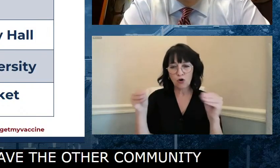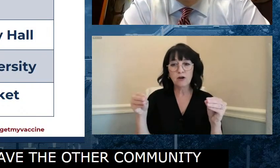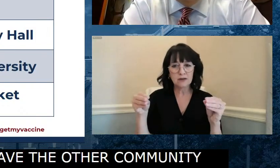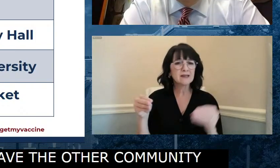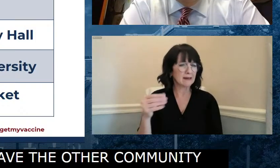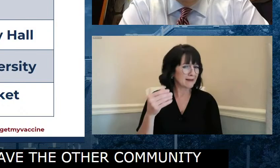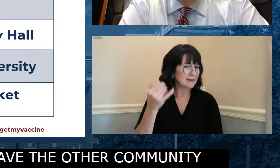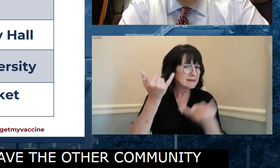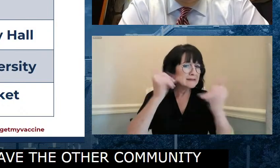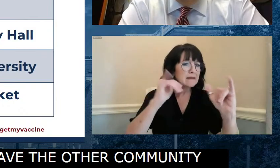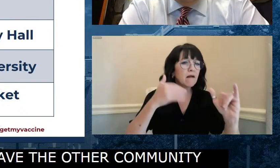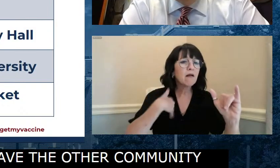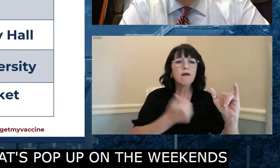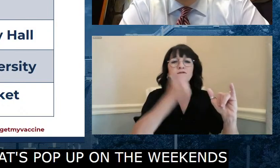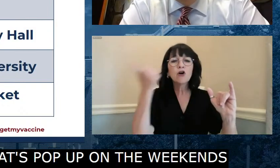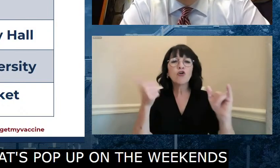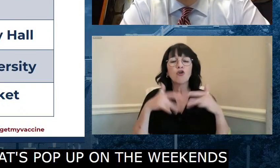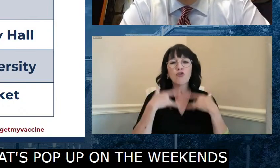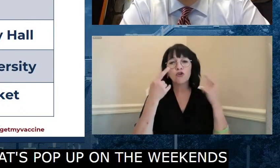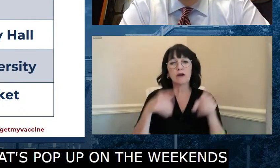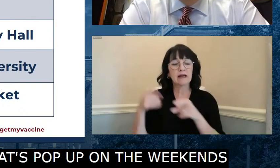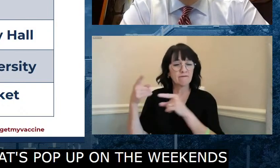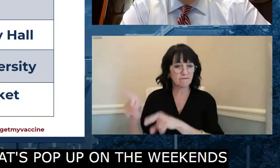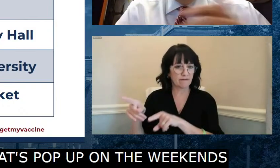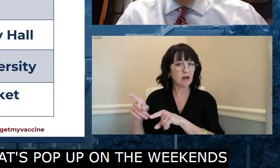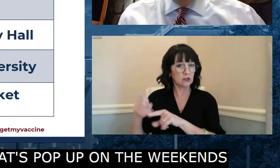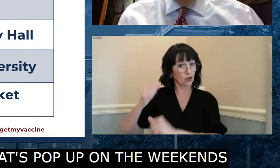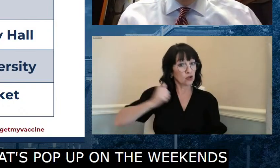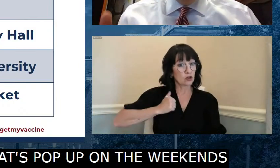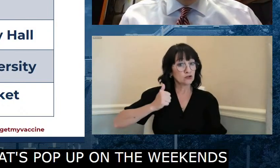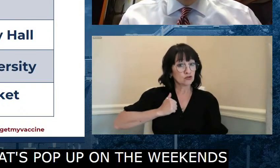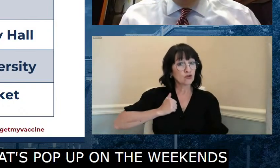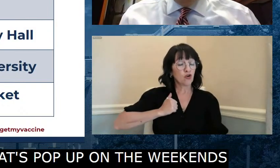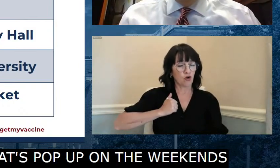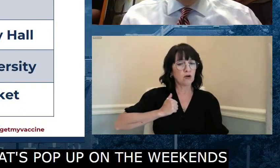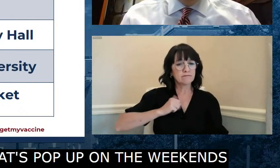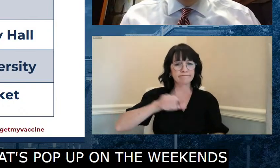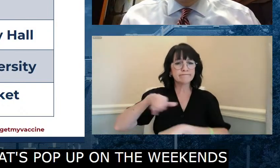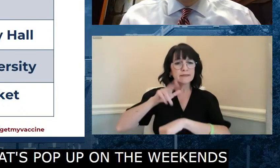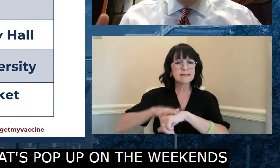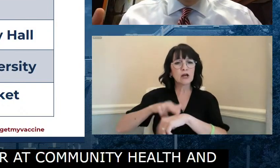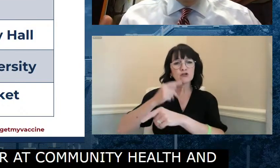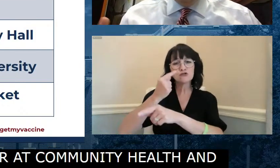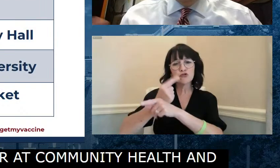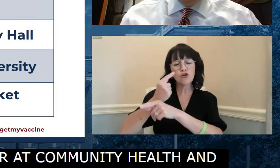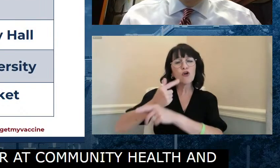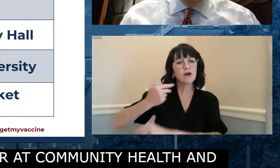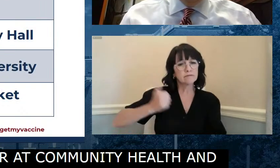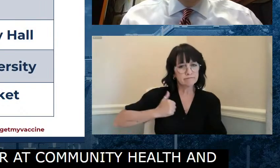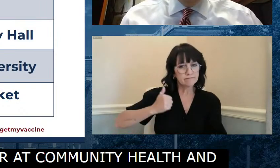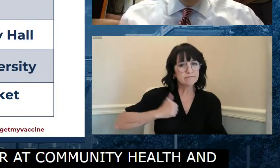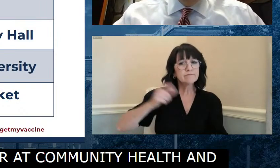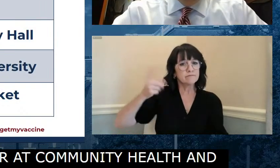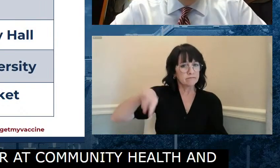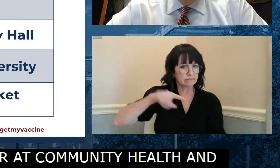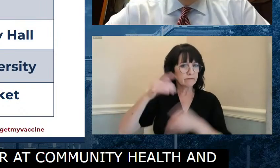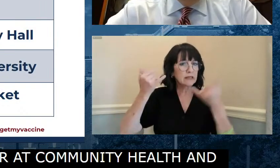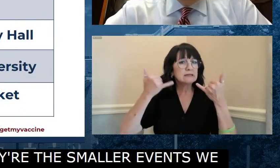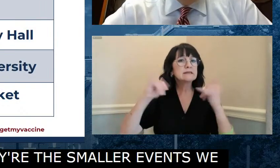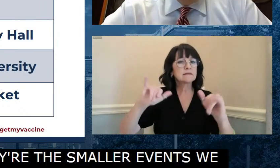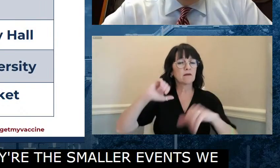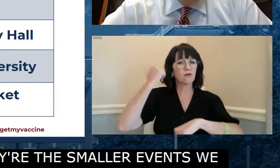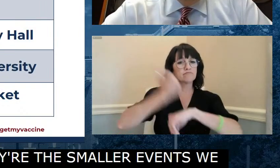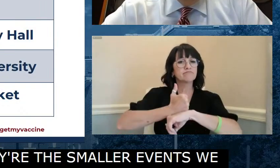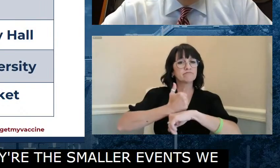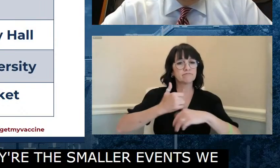team over at Community Health and the National Guard are doing. So, they're the smaller events. We talked about it, anywhere from 10 to 15 people, but